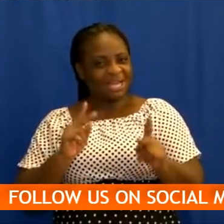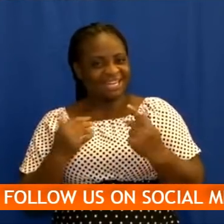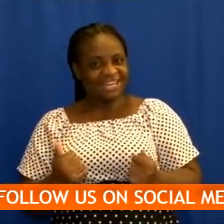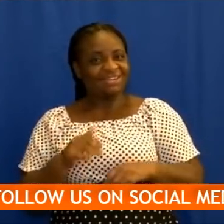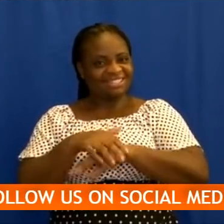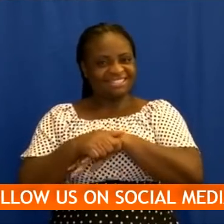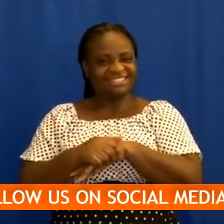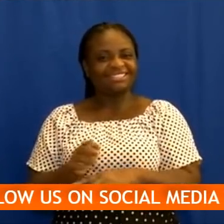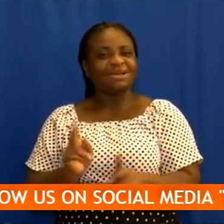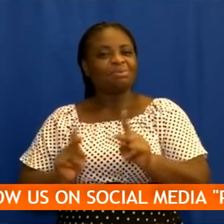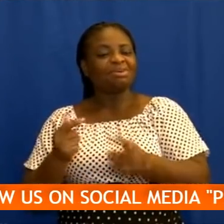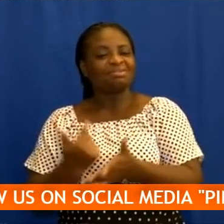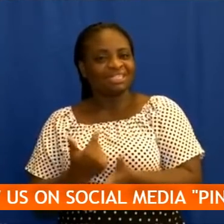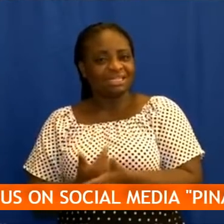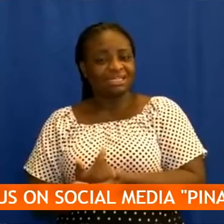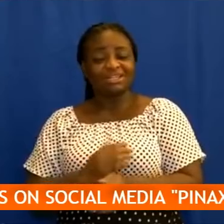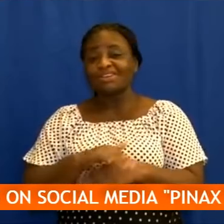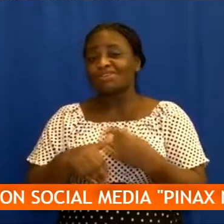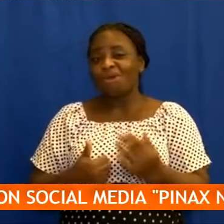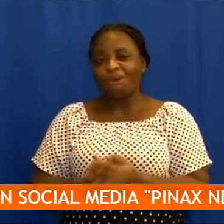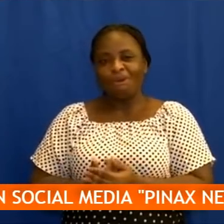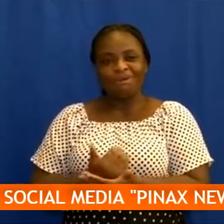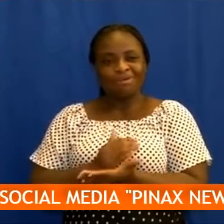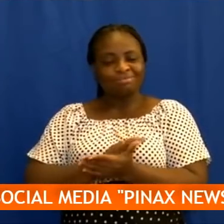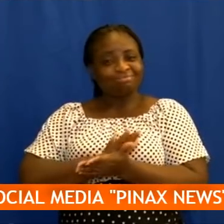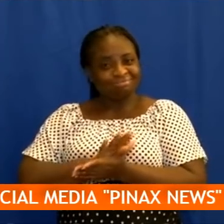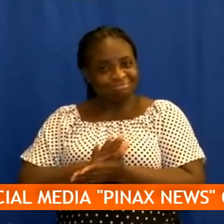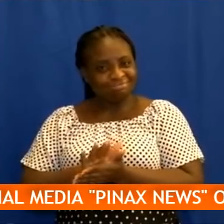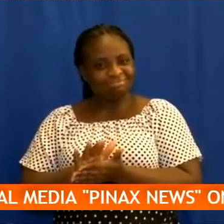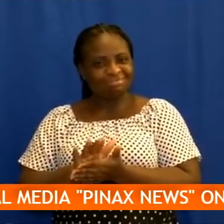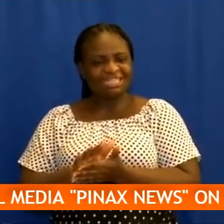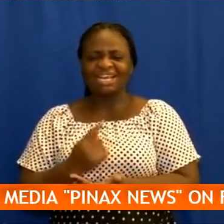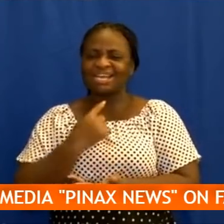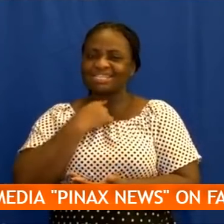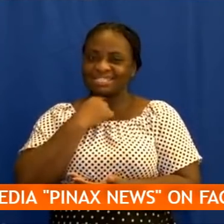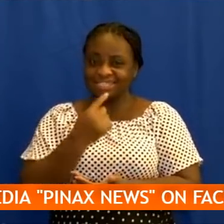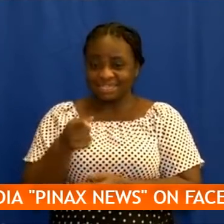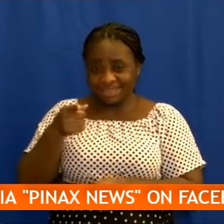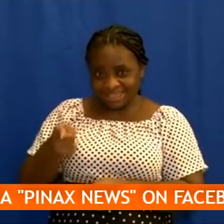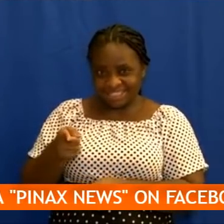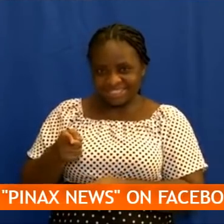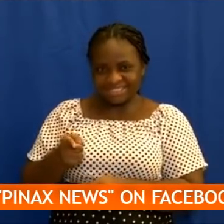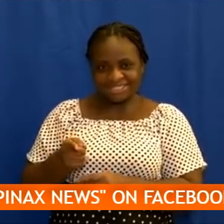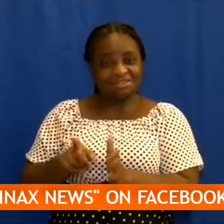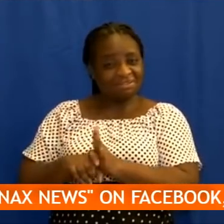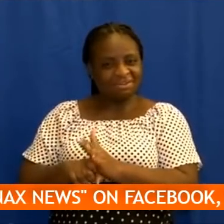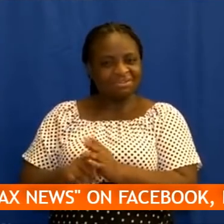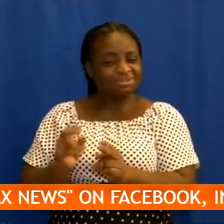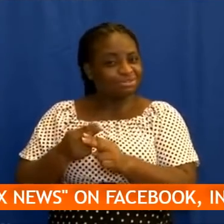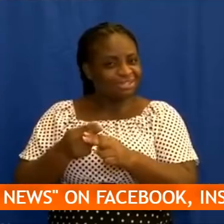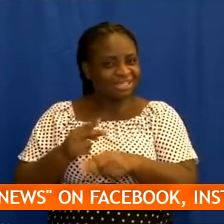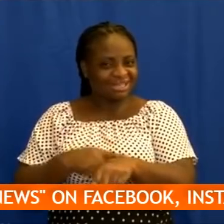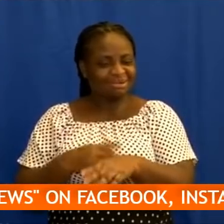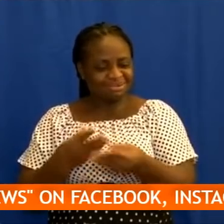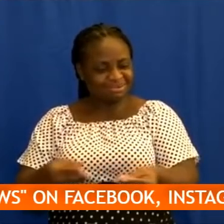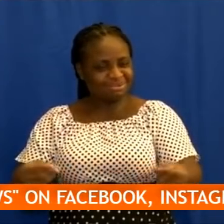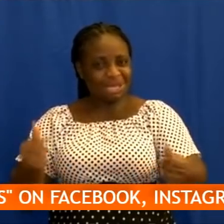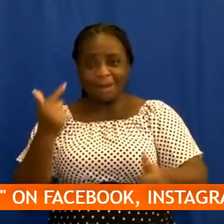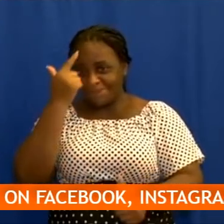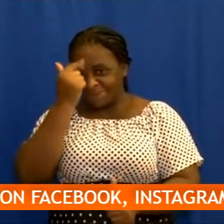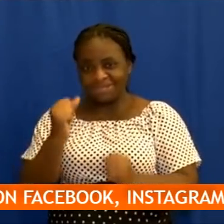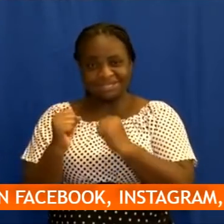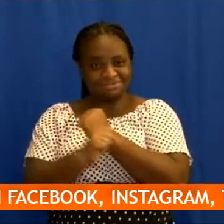Fellow Ghanaians, in all sincerity, I repeat that this too shall pass, for